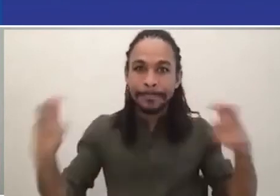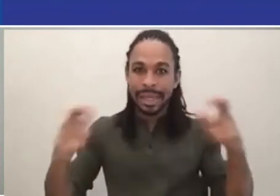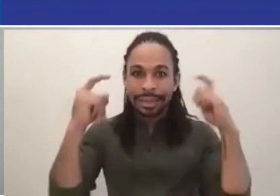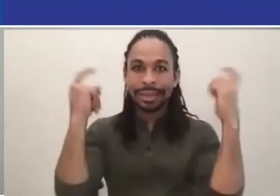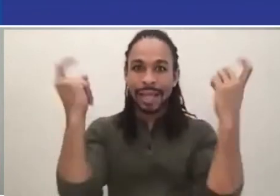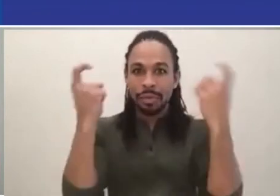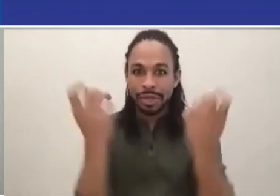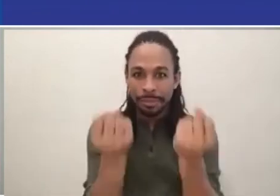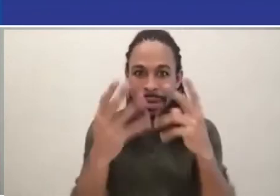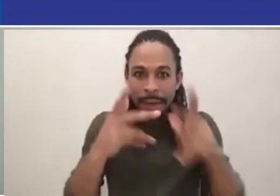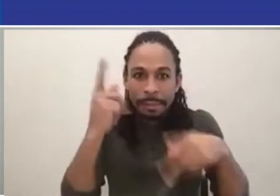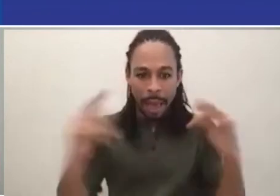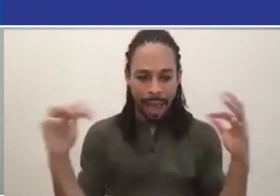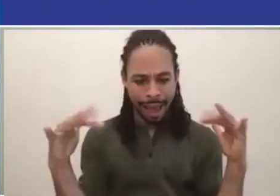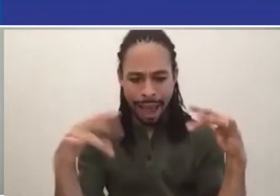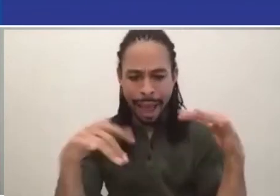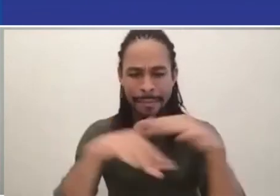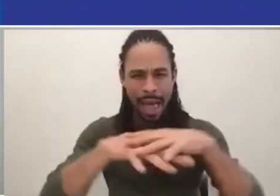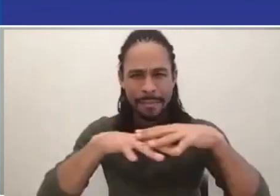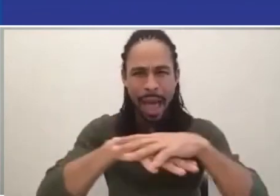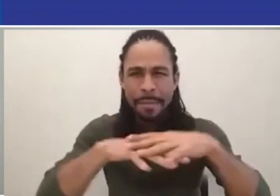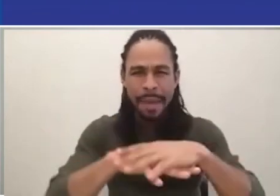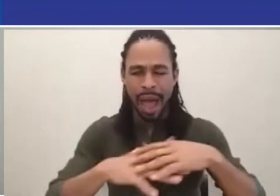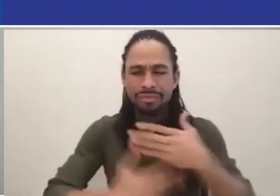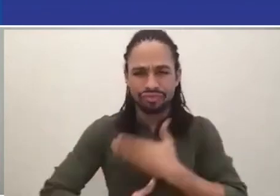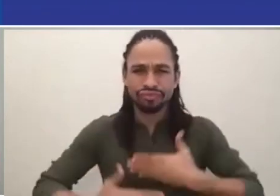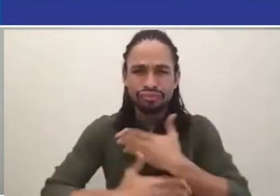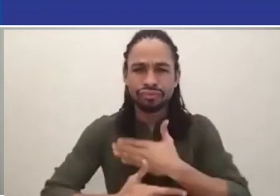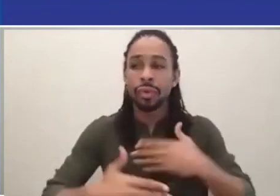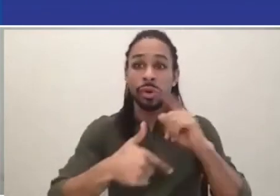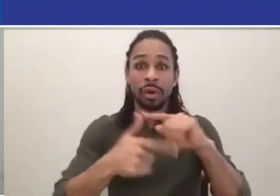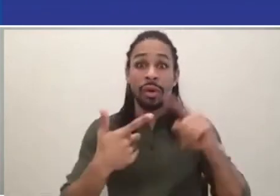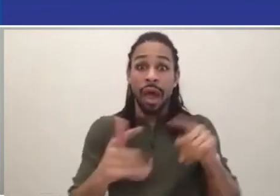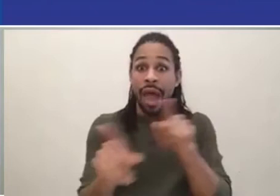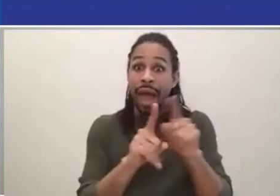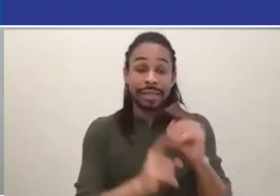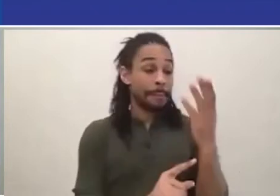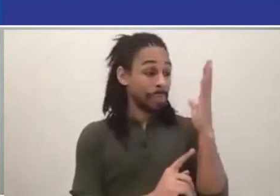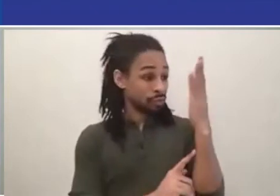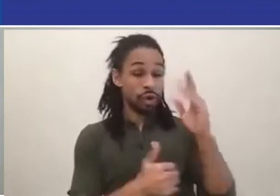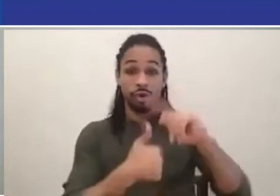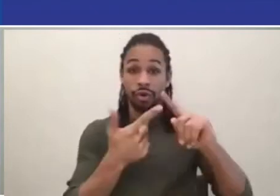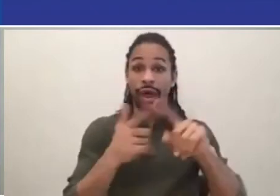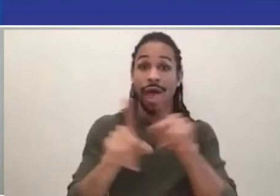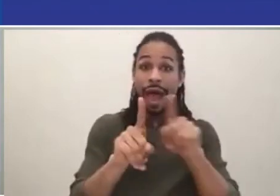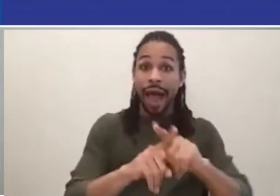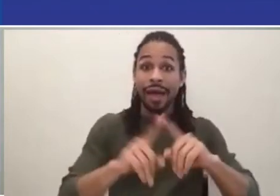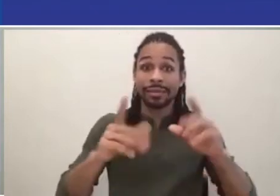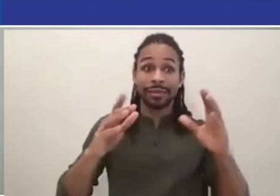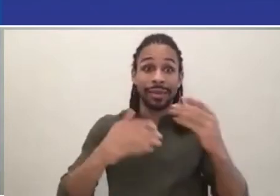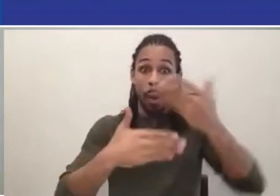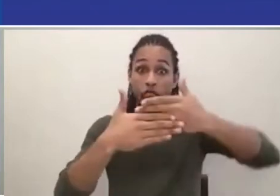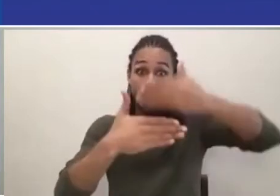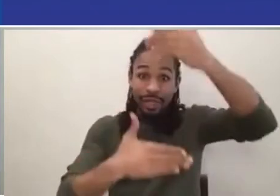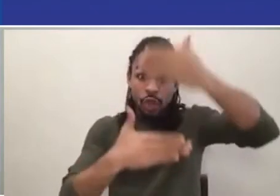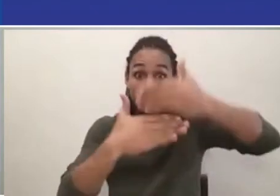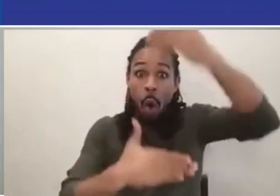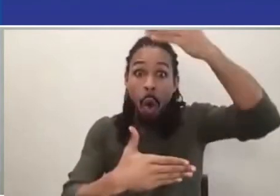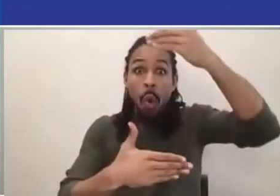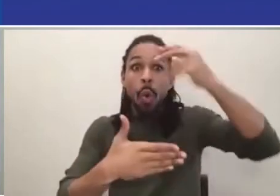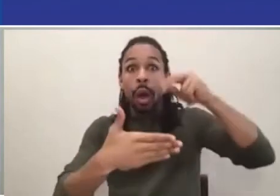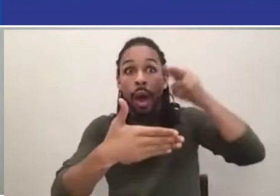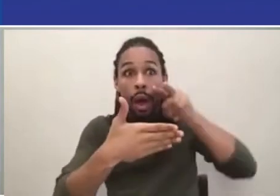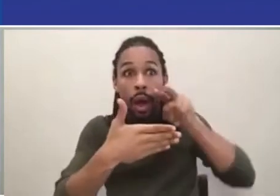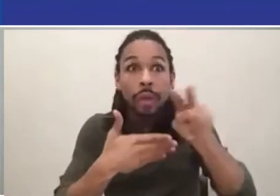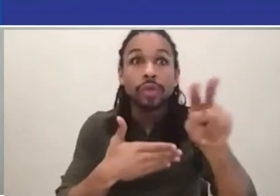a mirror and a window, a mirror to one's experience, but a window into something else.